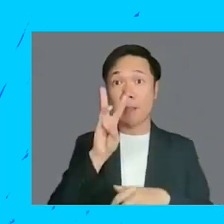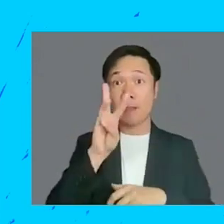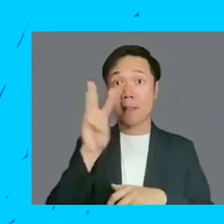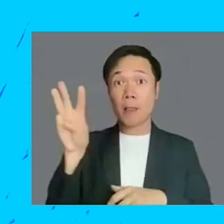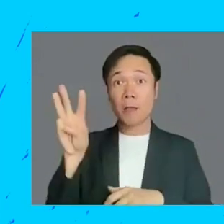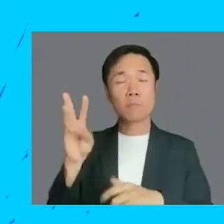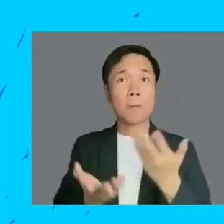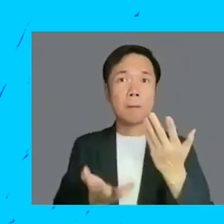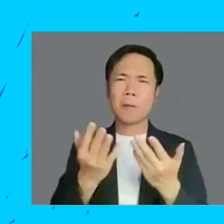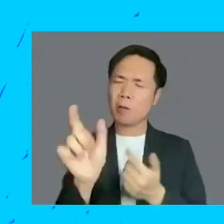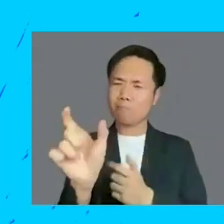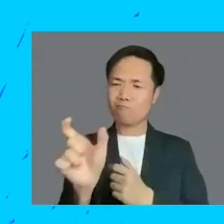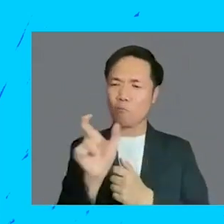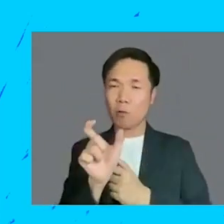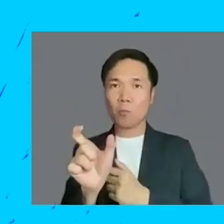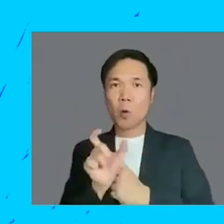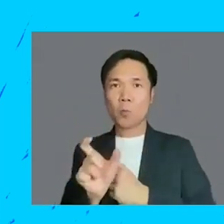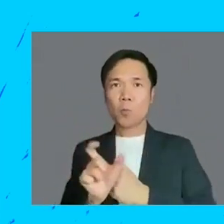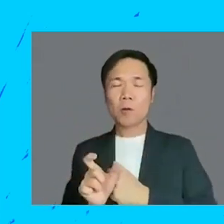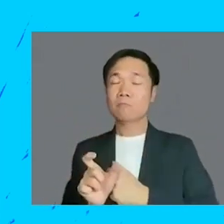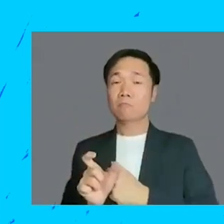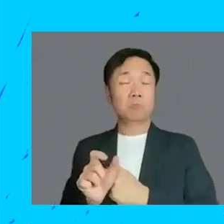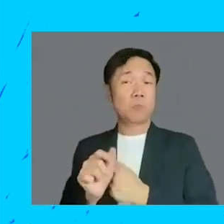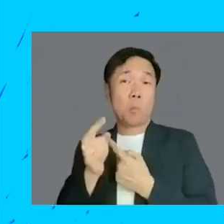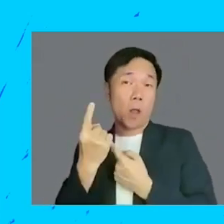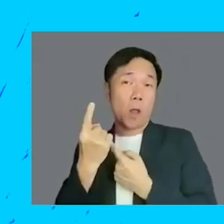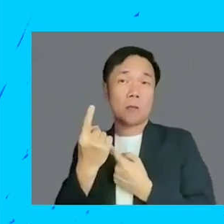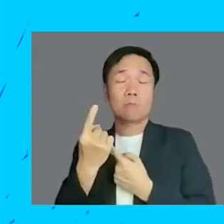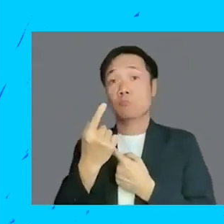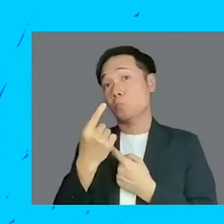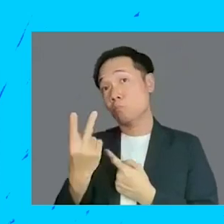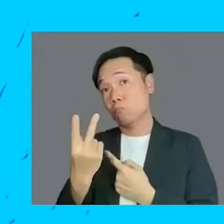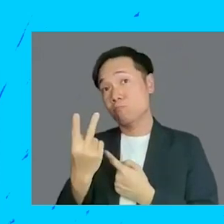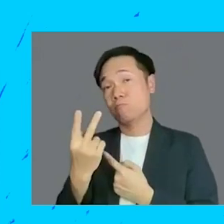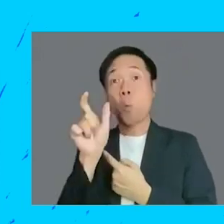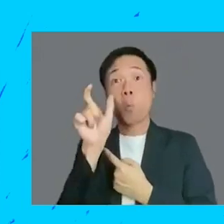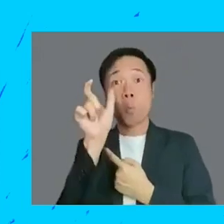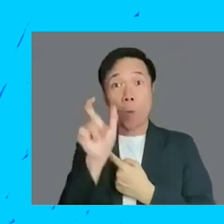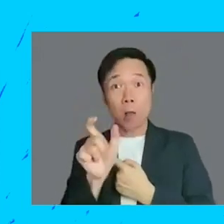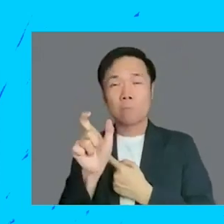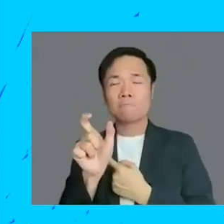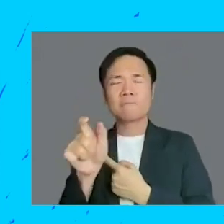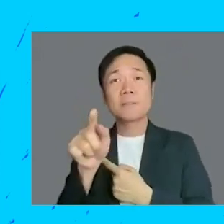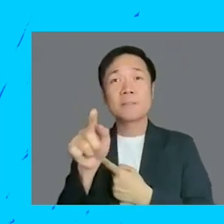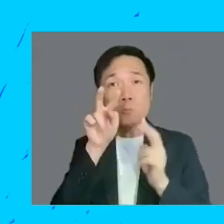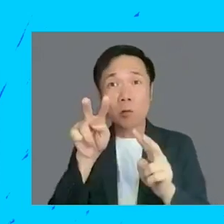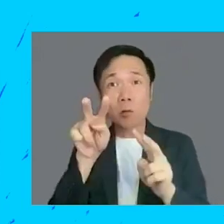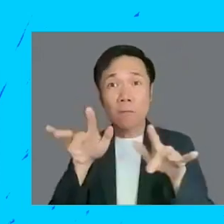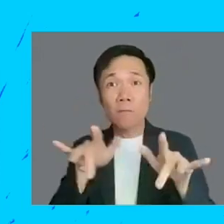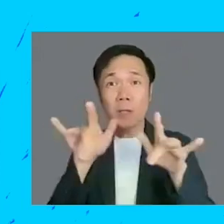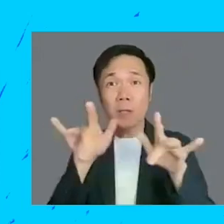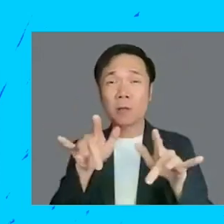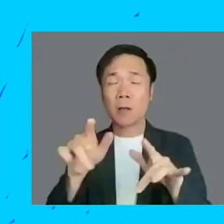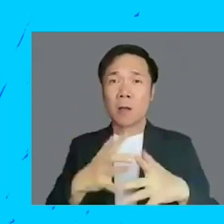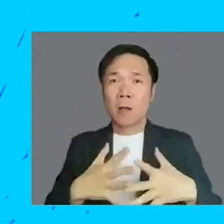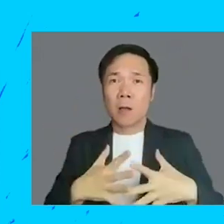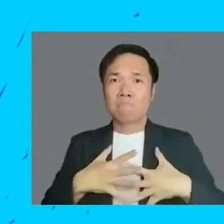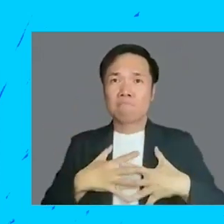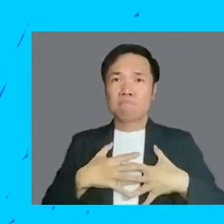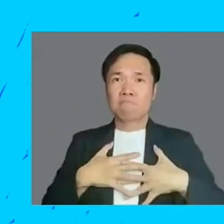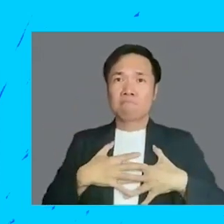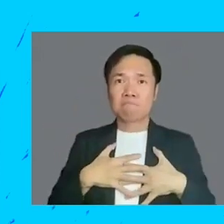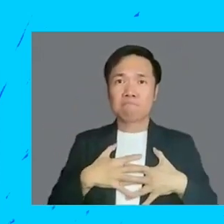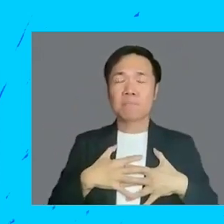word, two words of what you've really got from the videos as I just shared mine. It could be